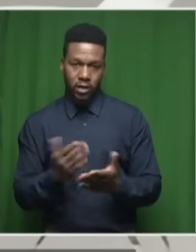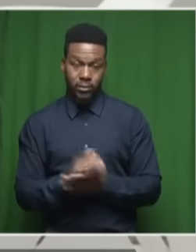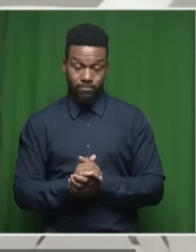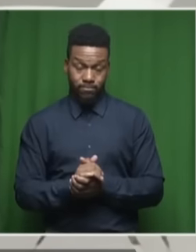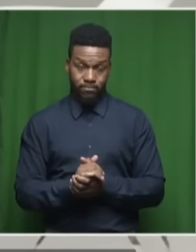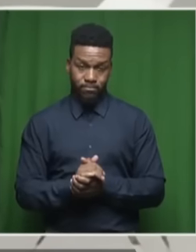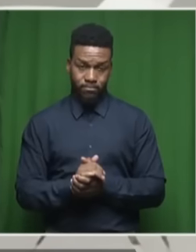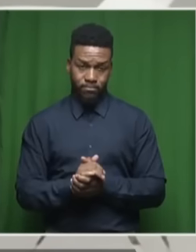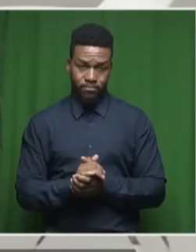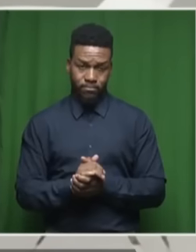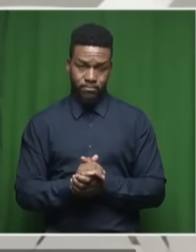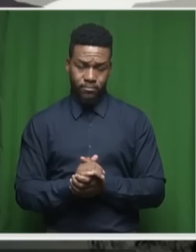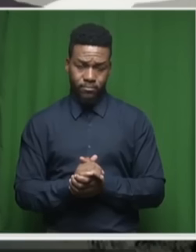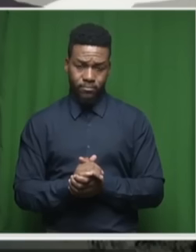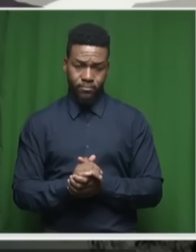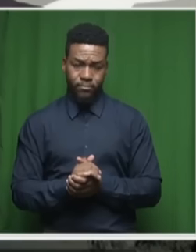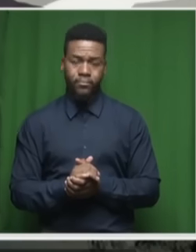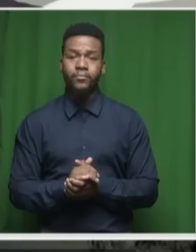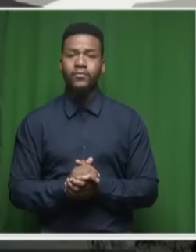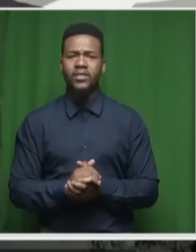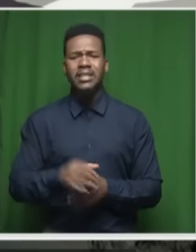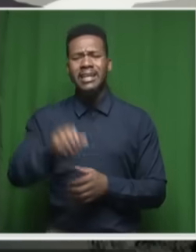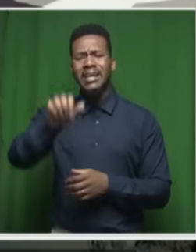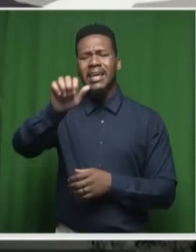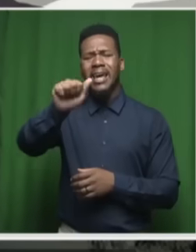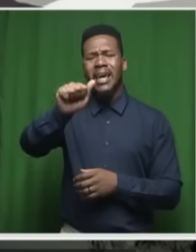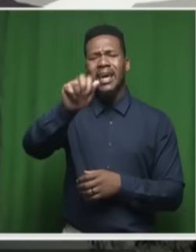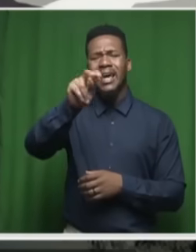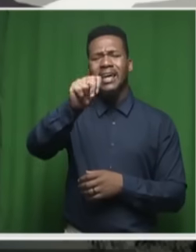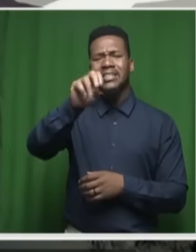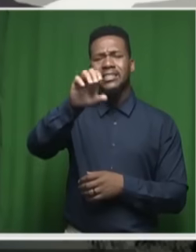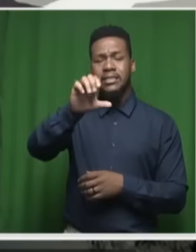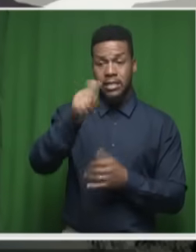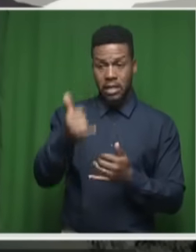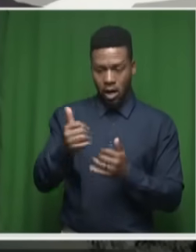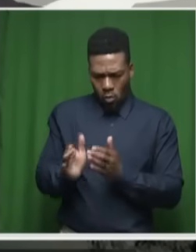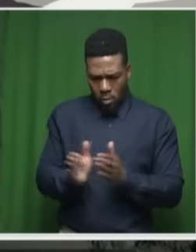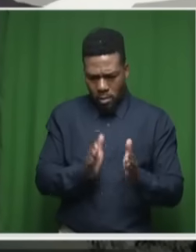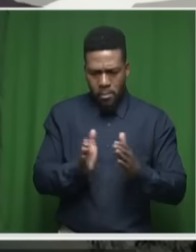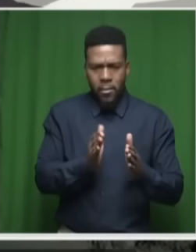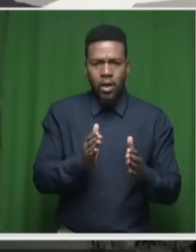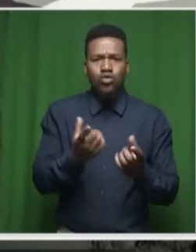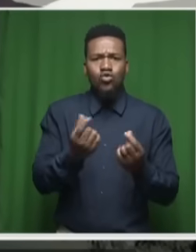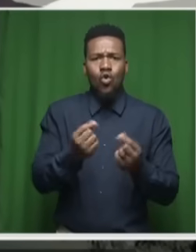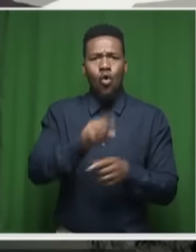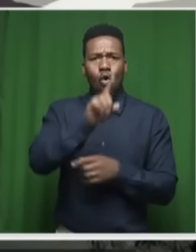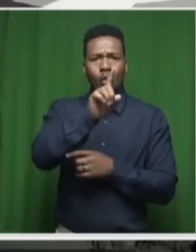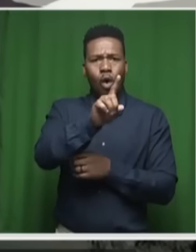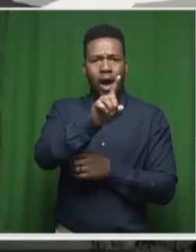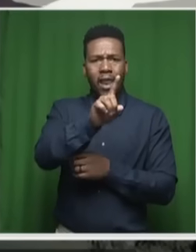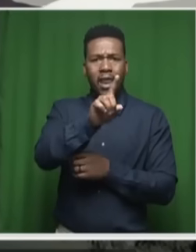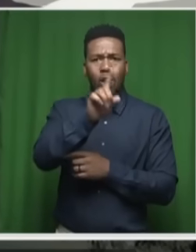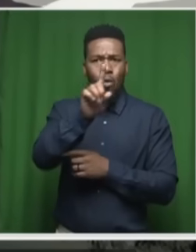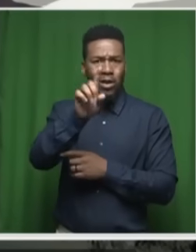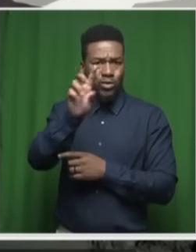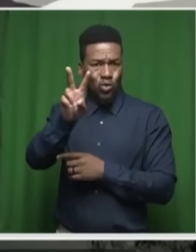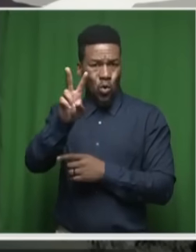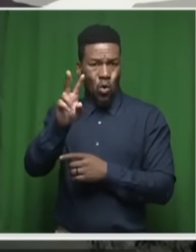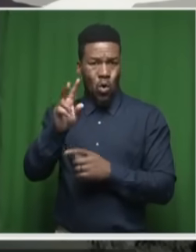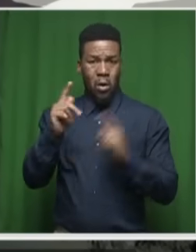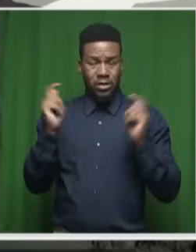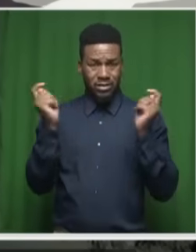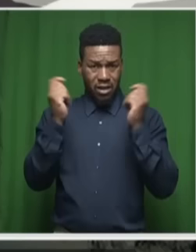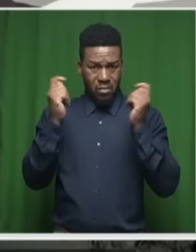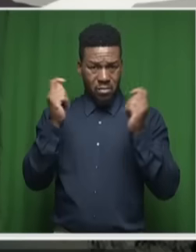the election dates. And now the ANC is preparing to hold its 112th celebrations in Mpumalanga next week, where, the